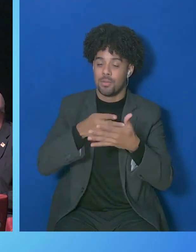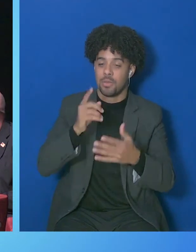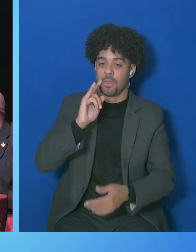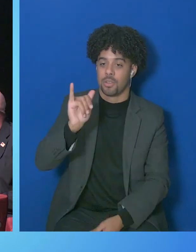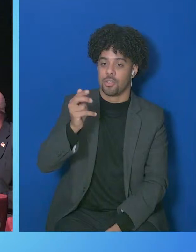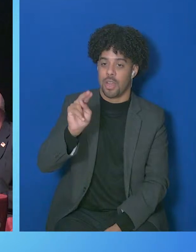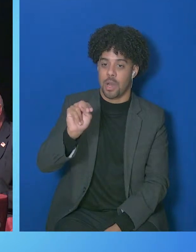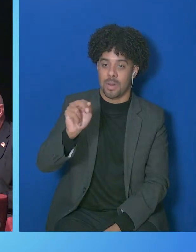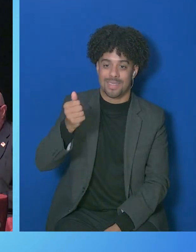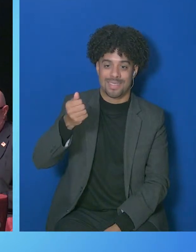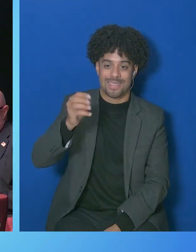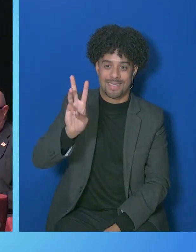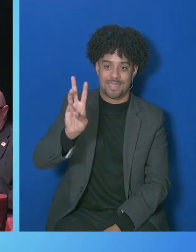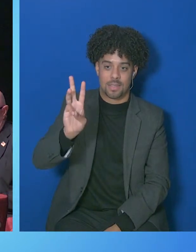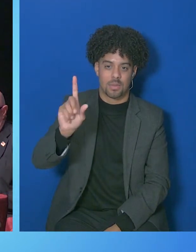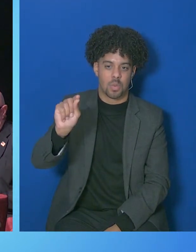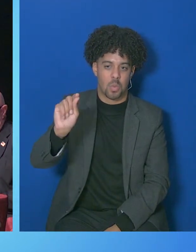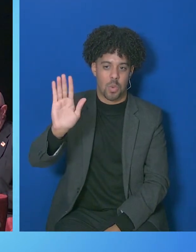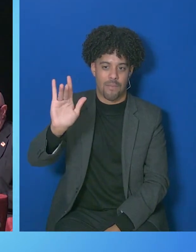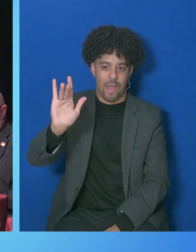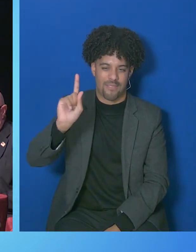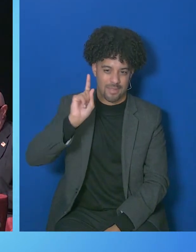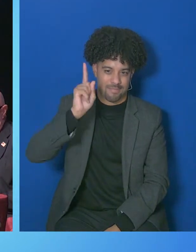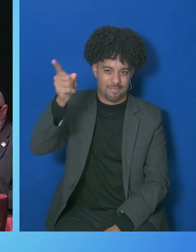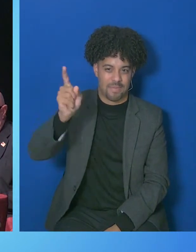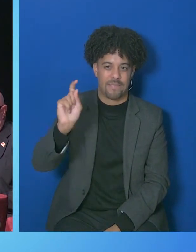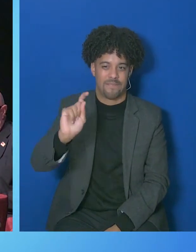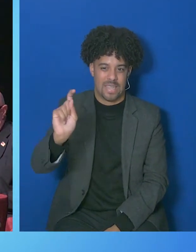2025 in Phoenix.